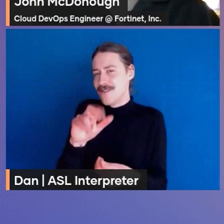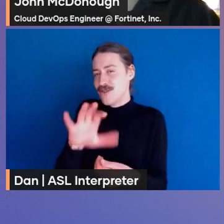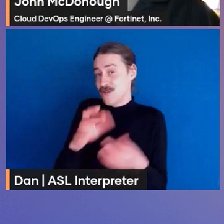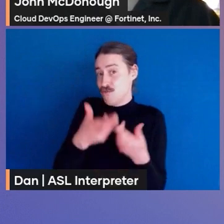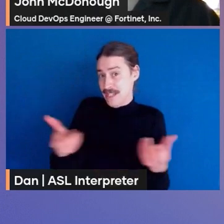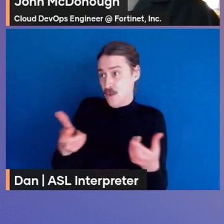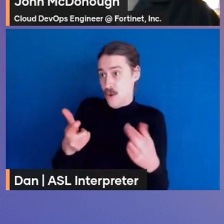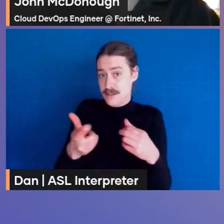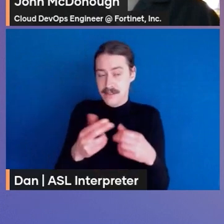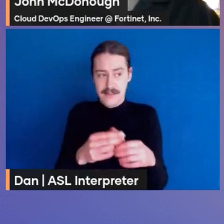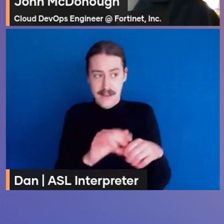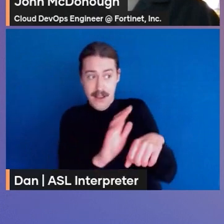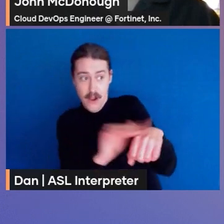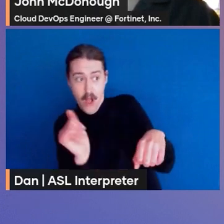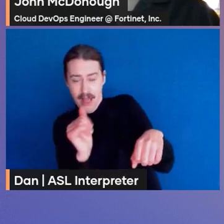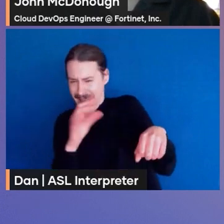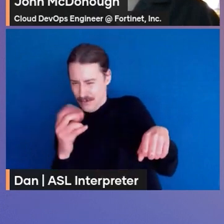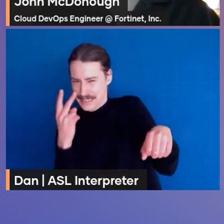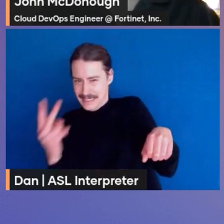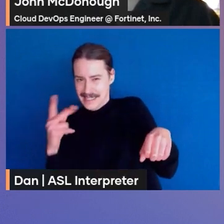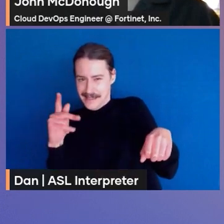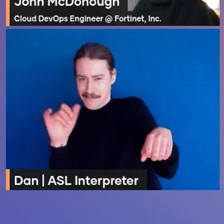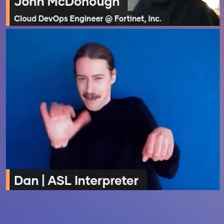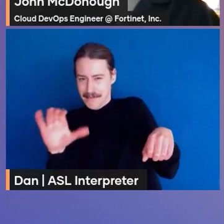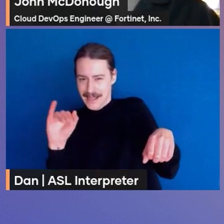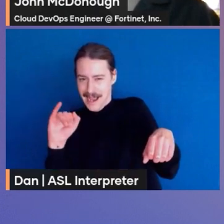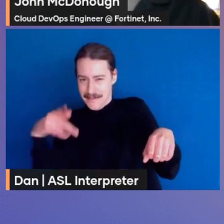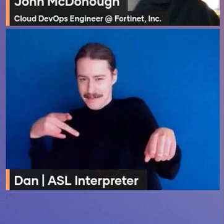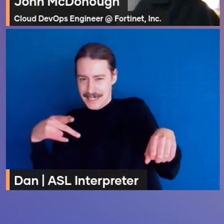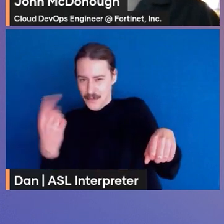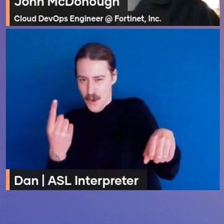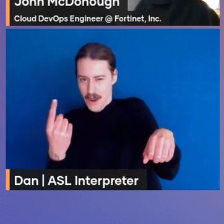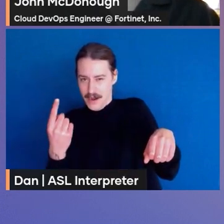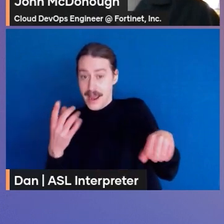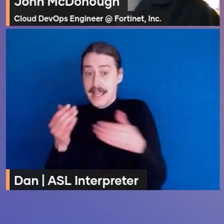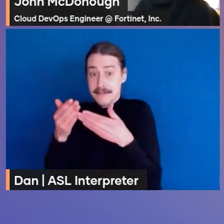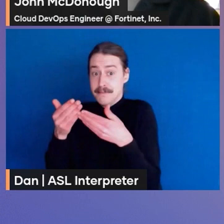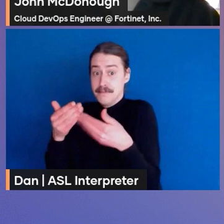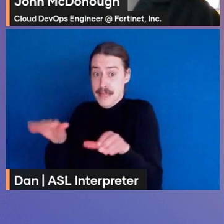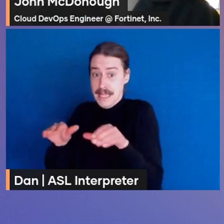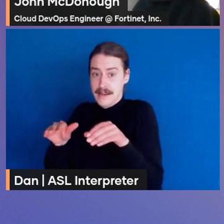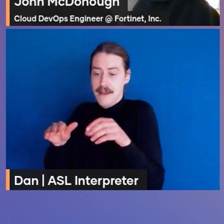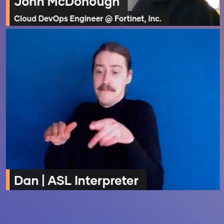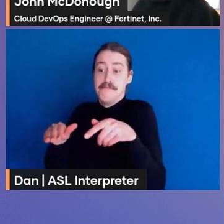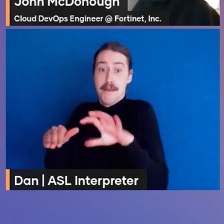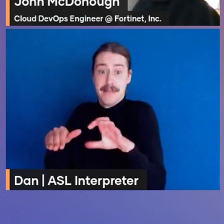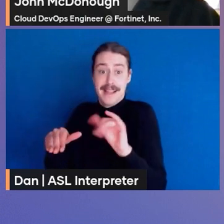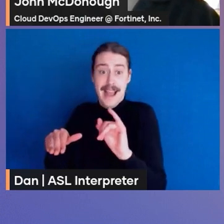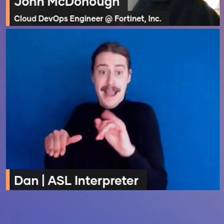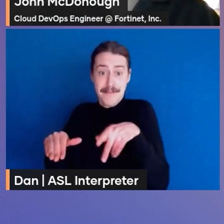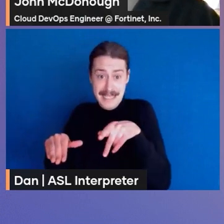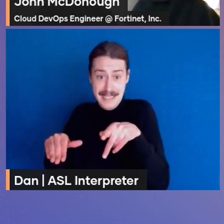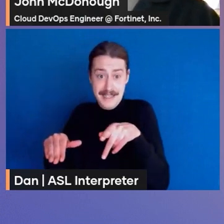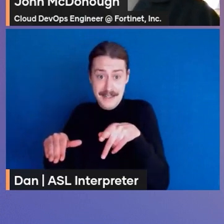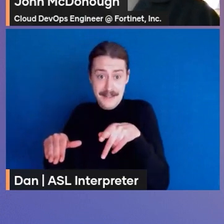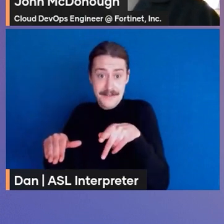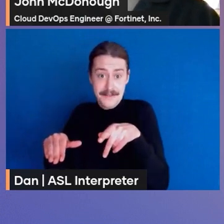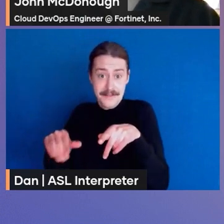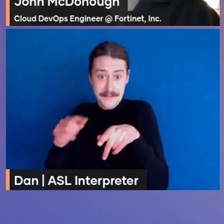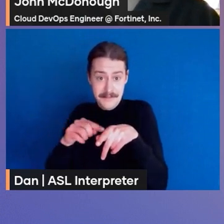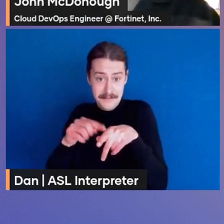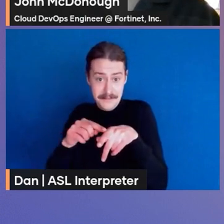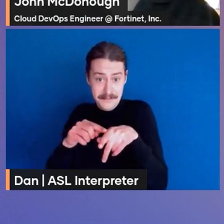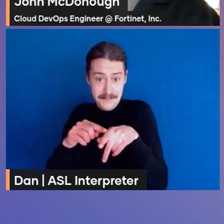the public IP one is right here. And you'll see I broke it down in just to the public IP generic resource